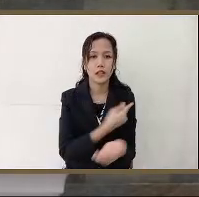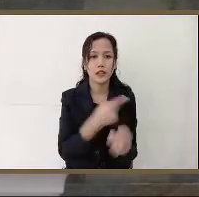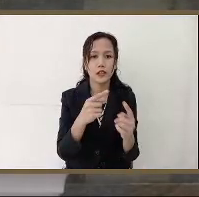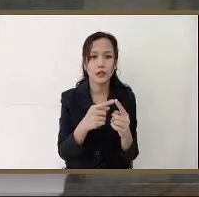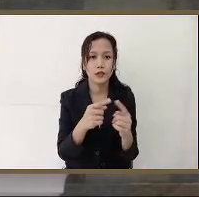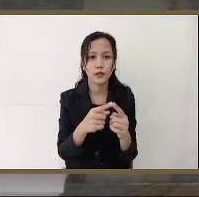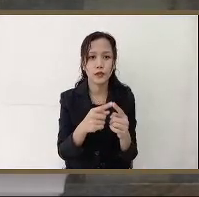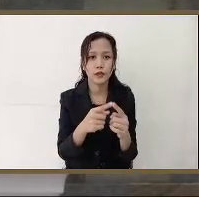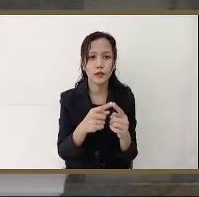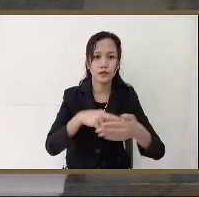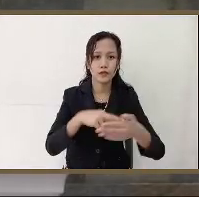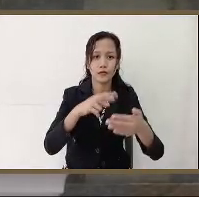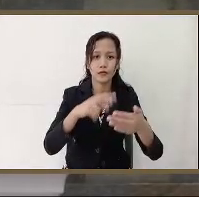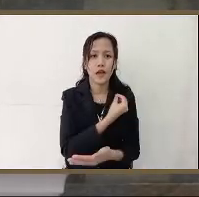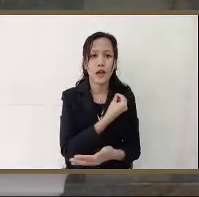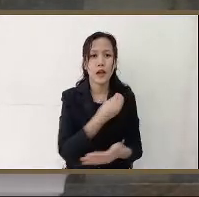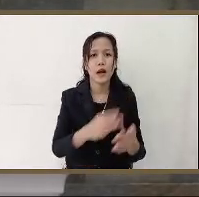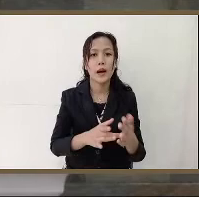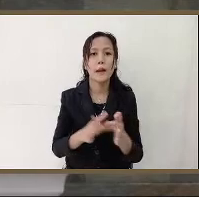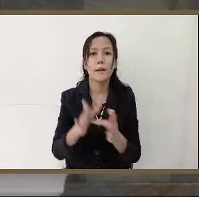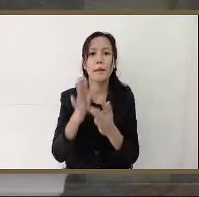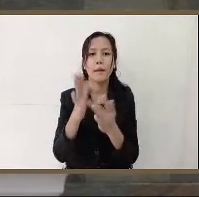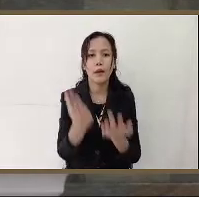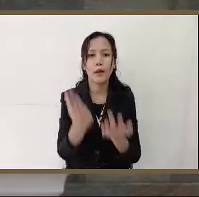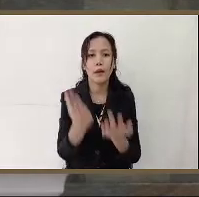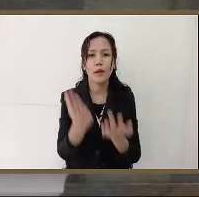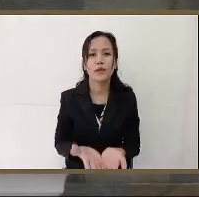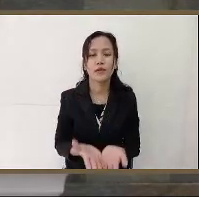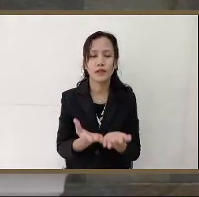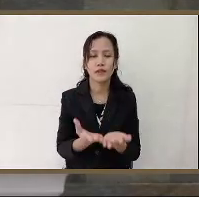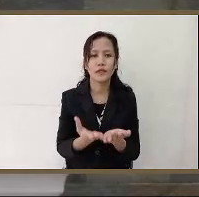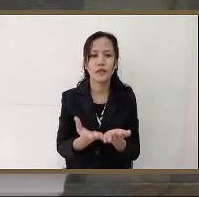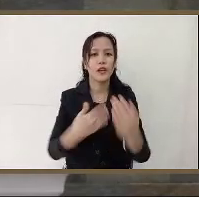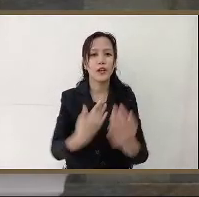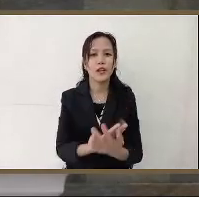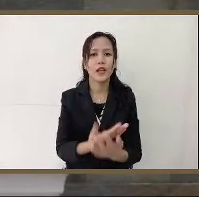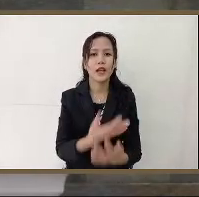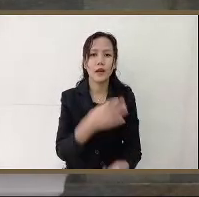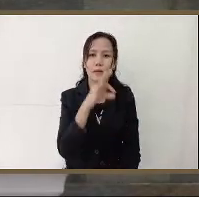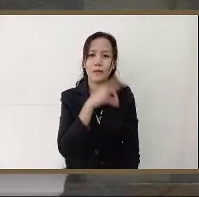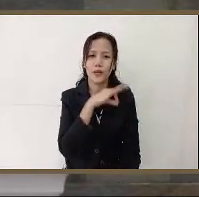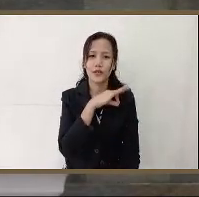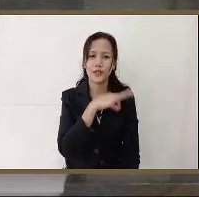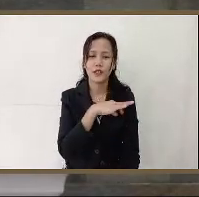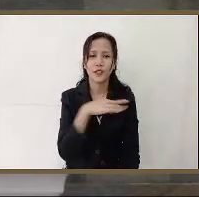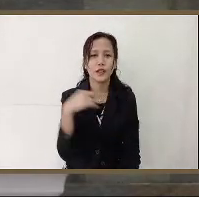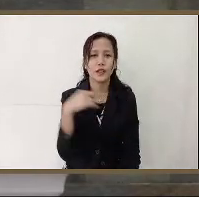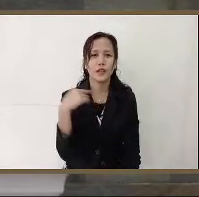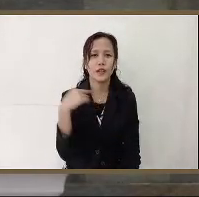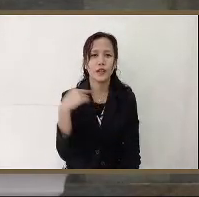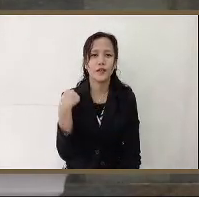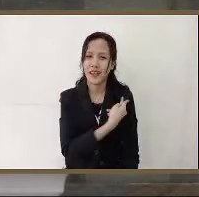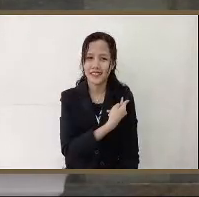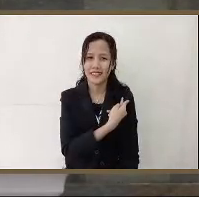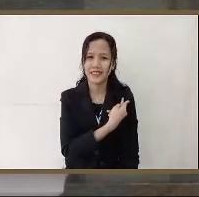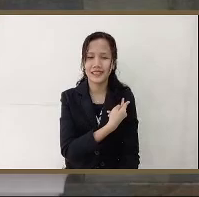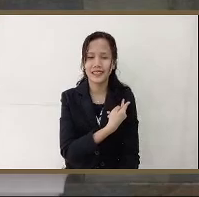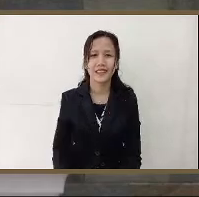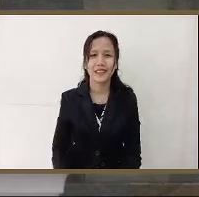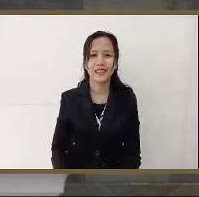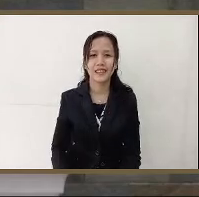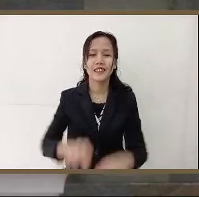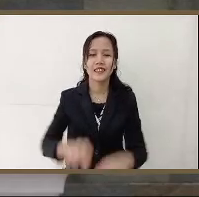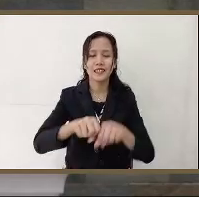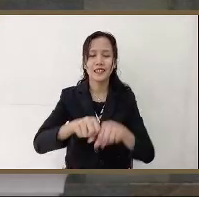ninyong nauunawaan. You see? So all these are all beneficial or beneficiary for us para patuloy